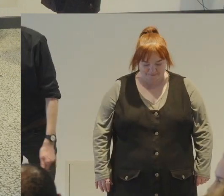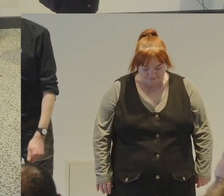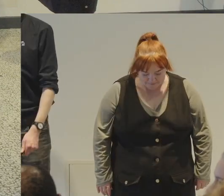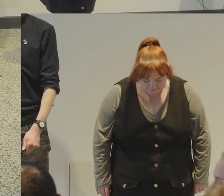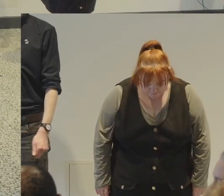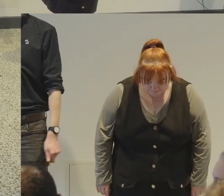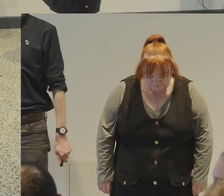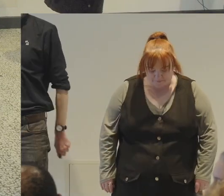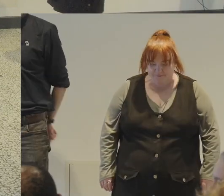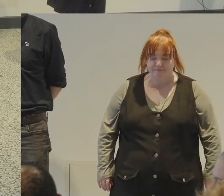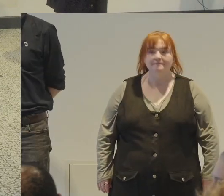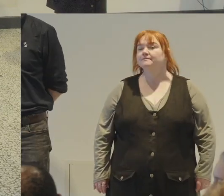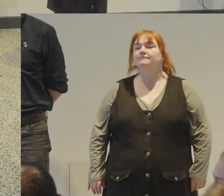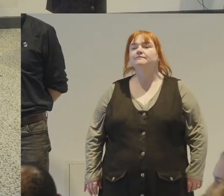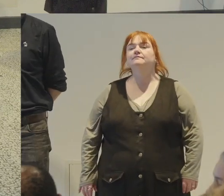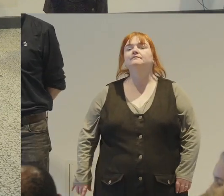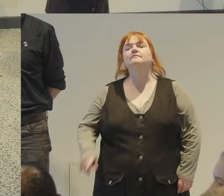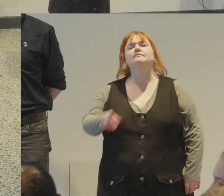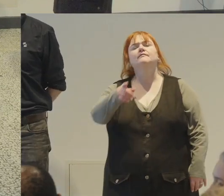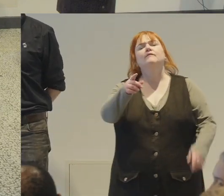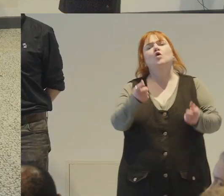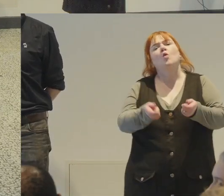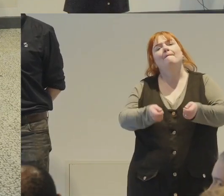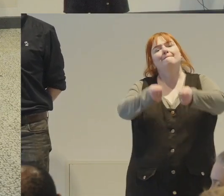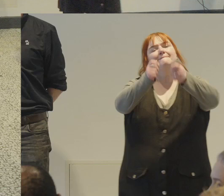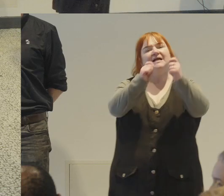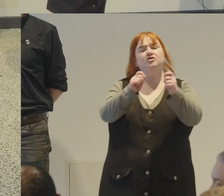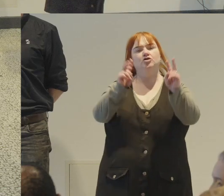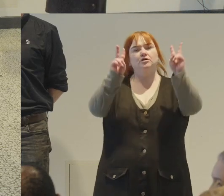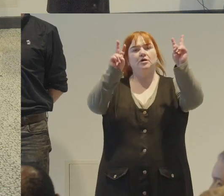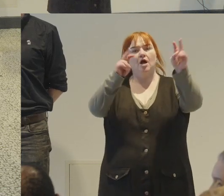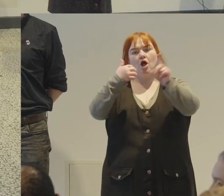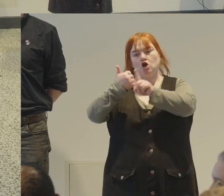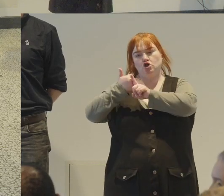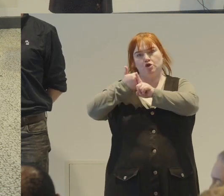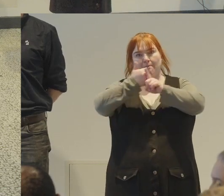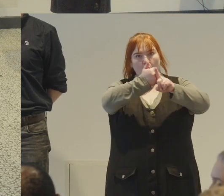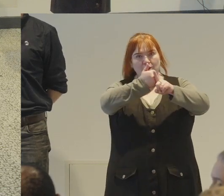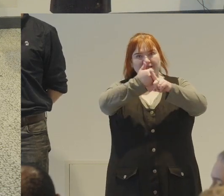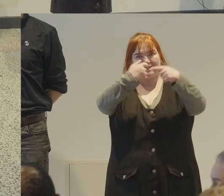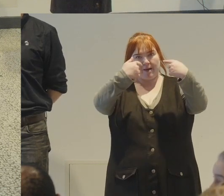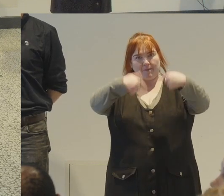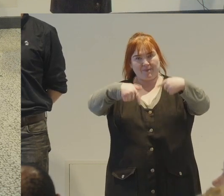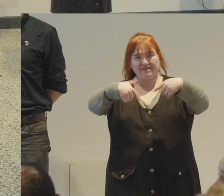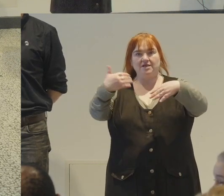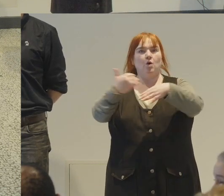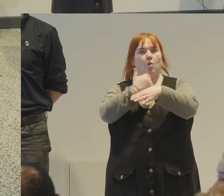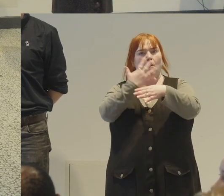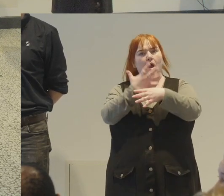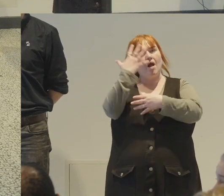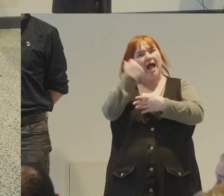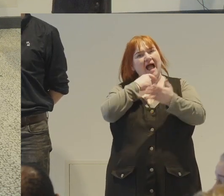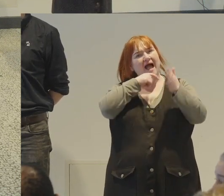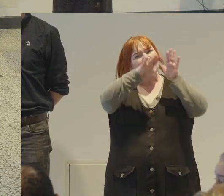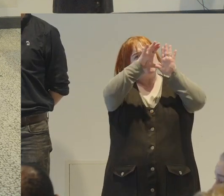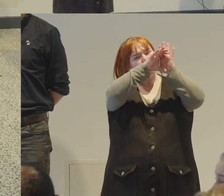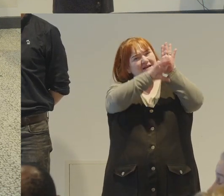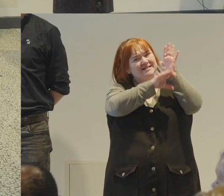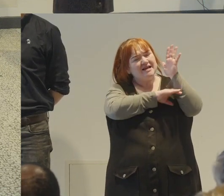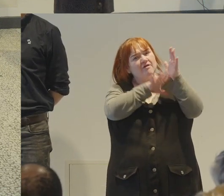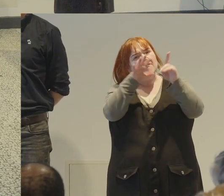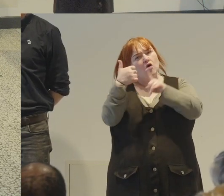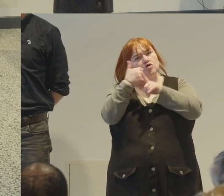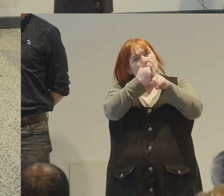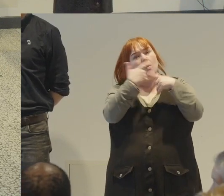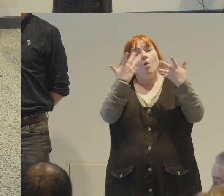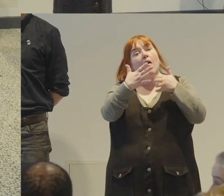Thank you. You mentioned supported permitted work. Yes. Are there any criteria for what that support is, or any limitations